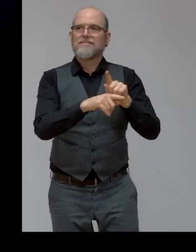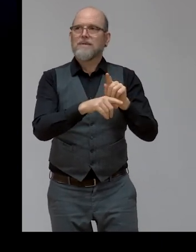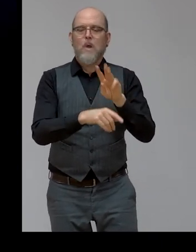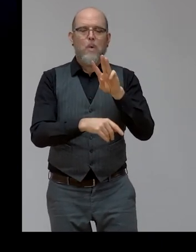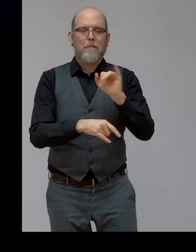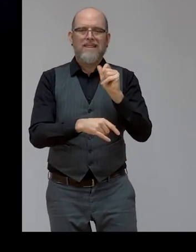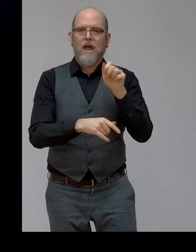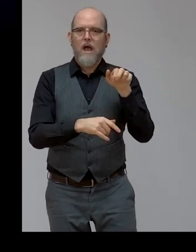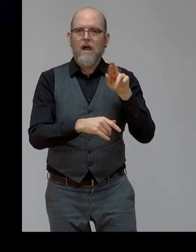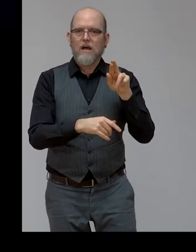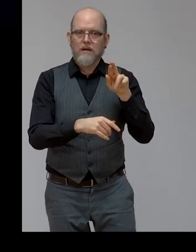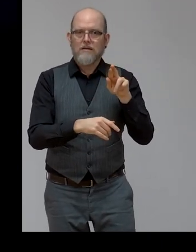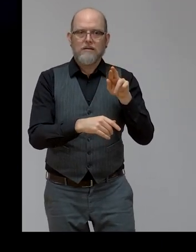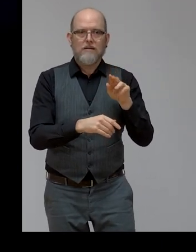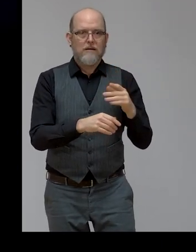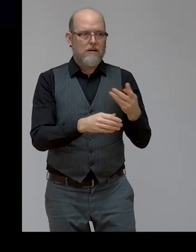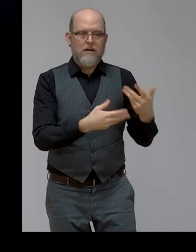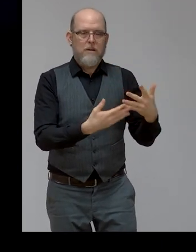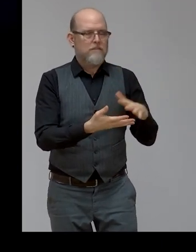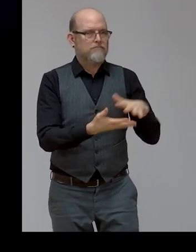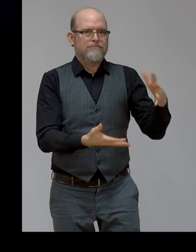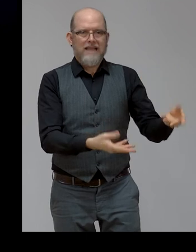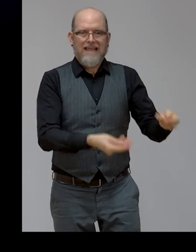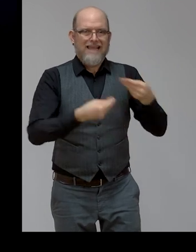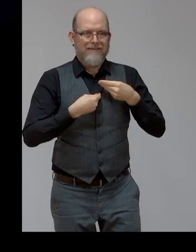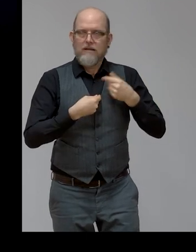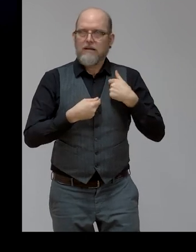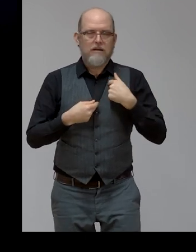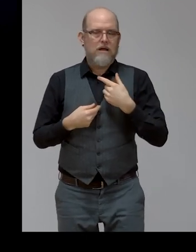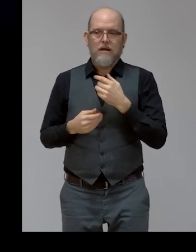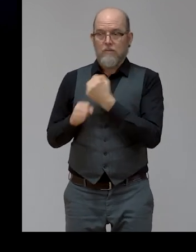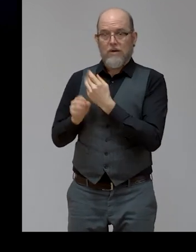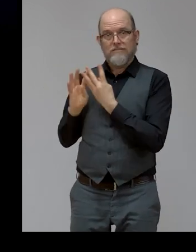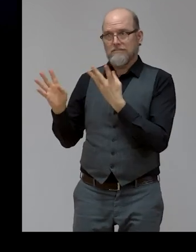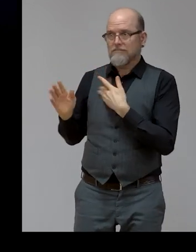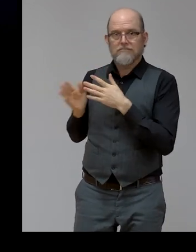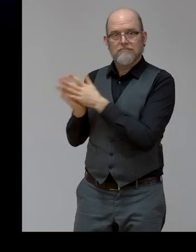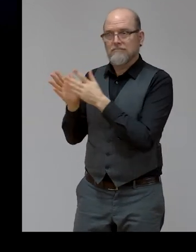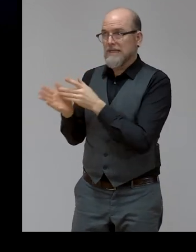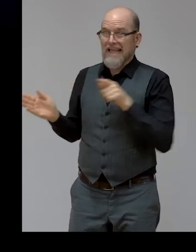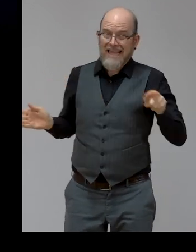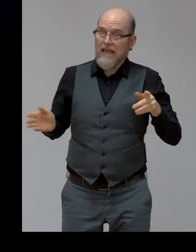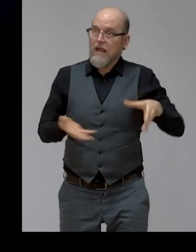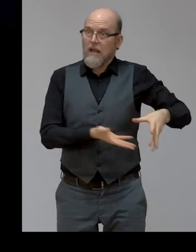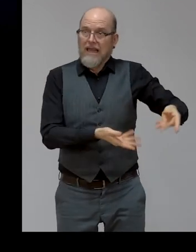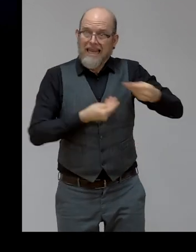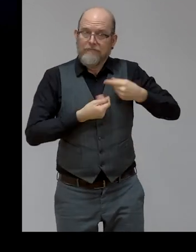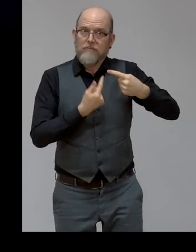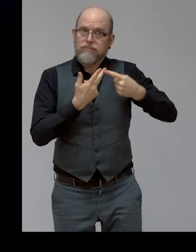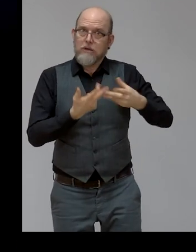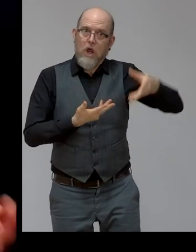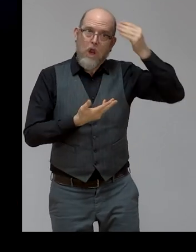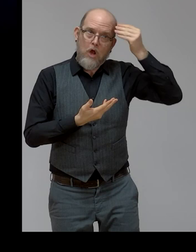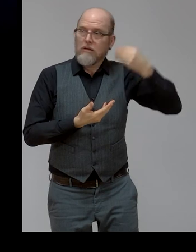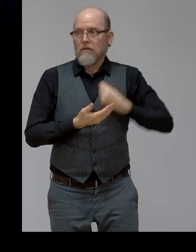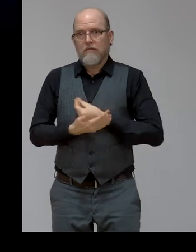take them back to my colleagues and say, okay, this is what I've learned. This is what they're doing in their projects in Ireland, for example,